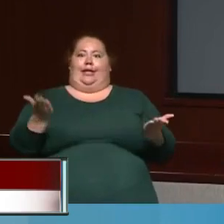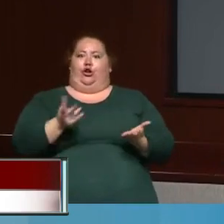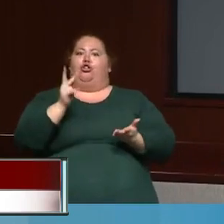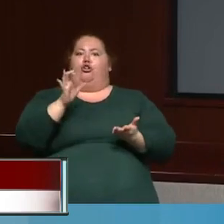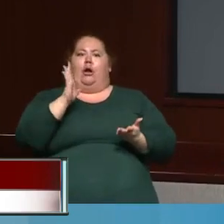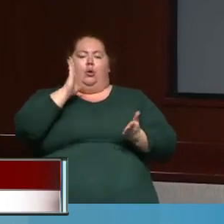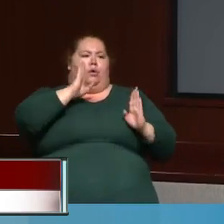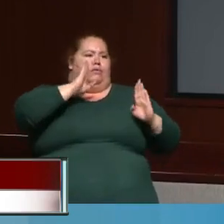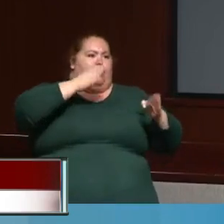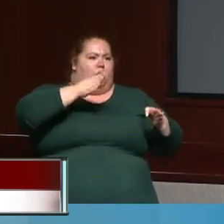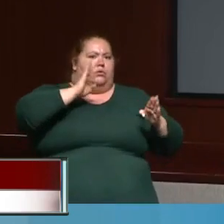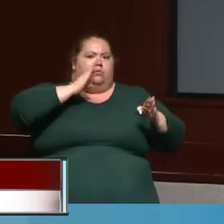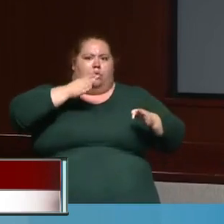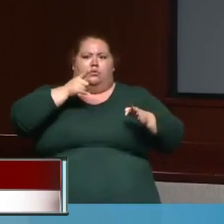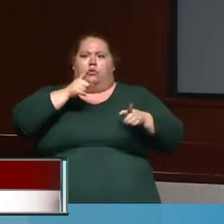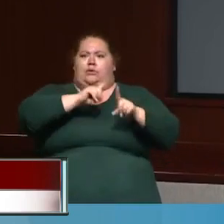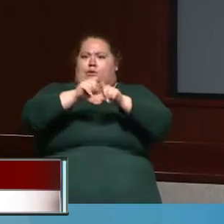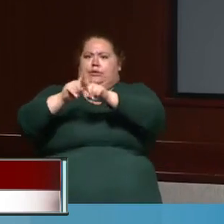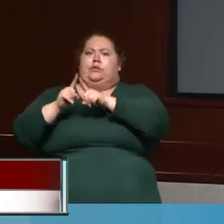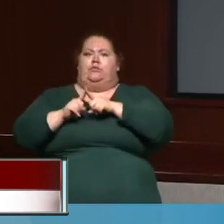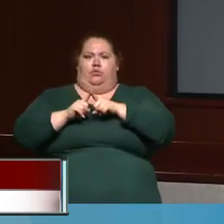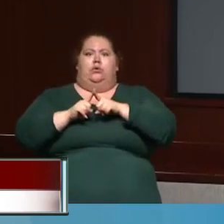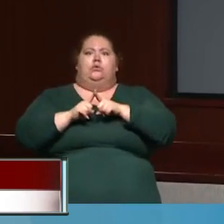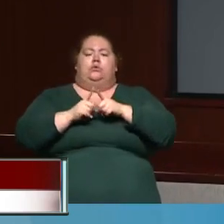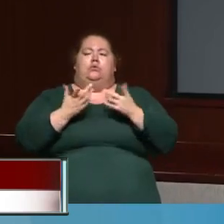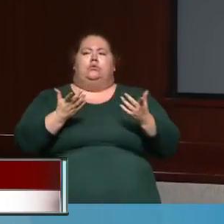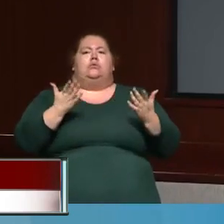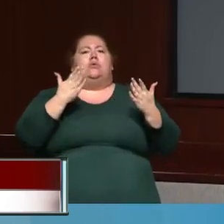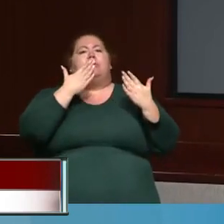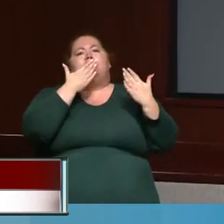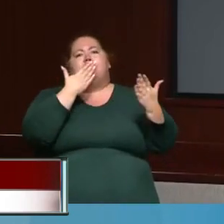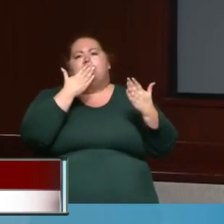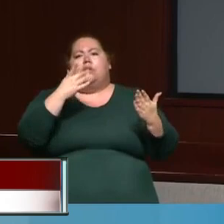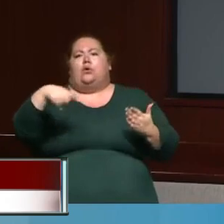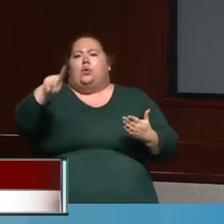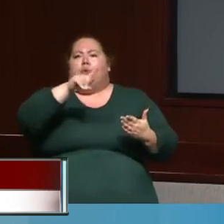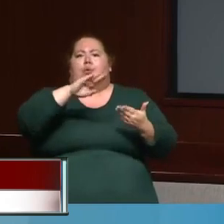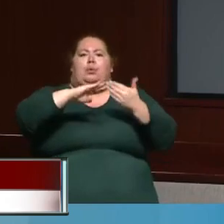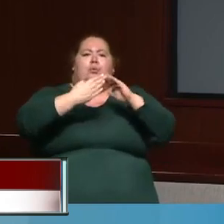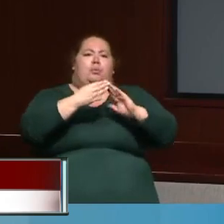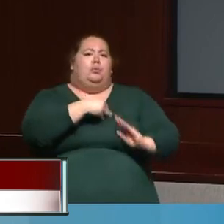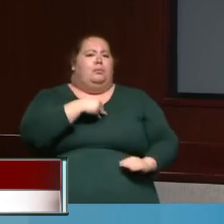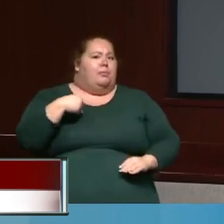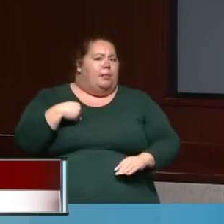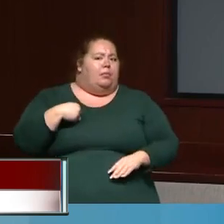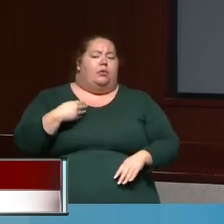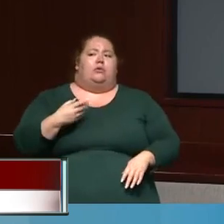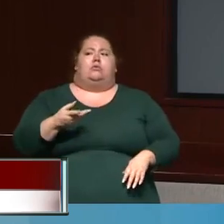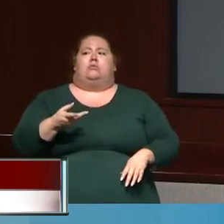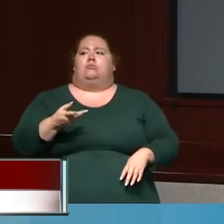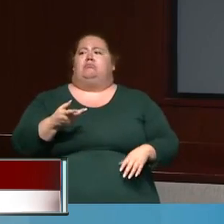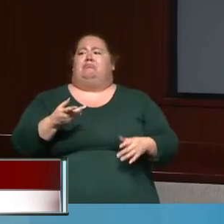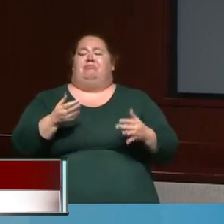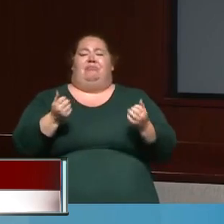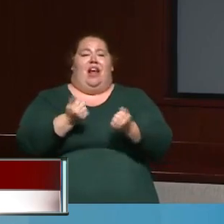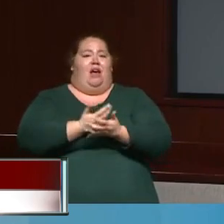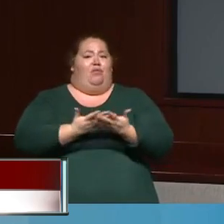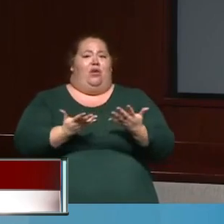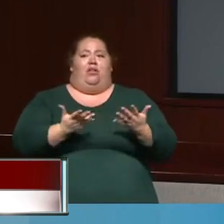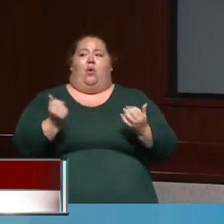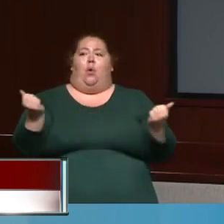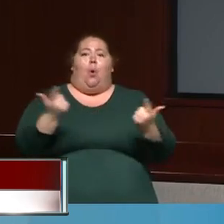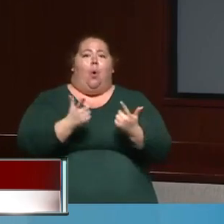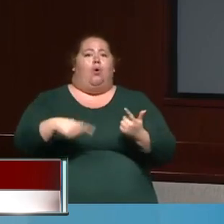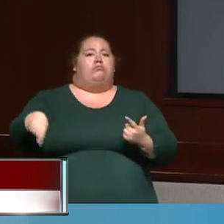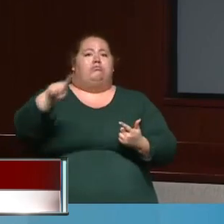forward. Again, we want to thank all of you in the community, everything that everybody is doing,